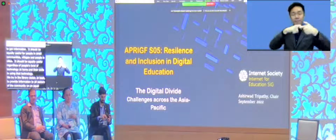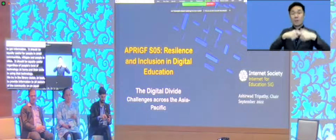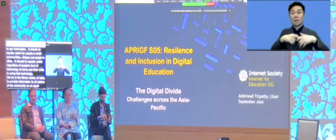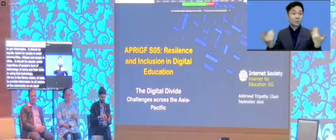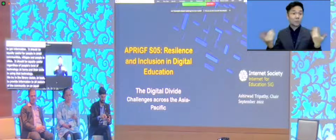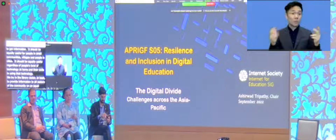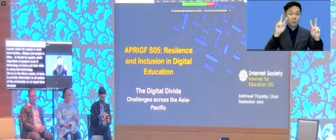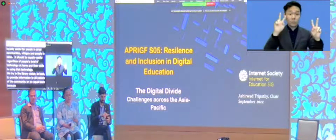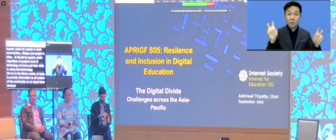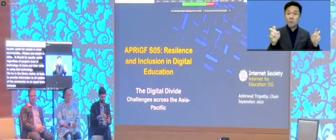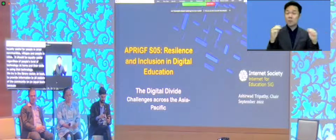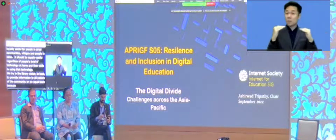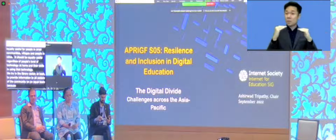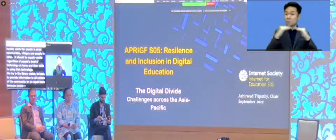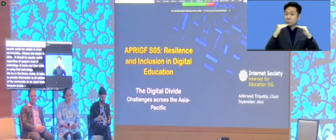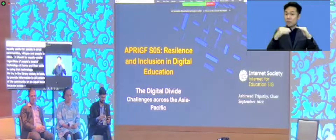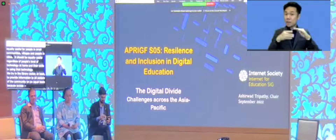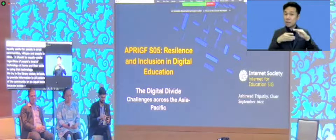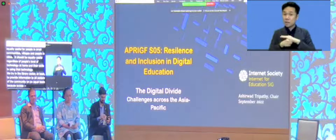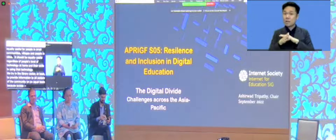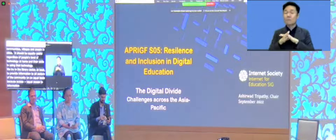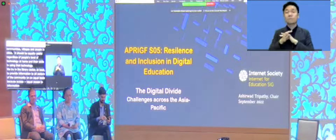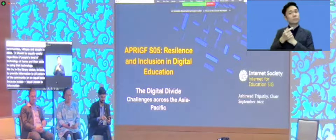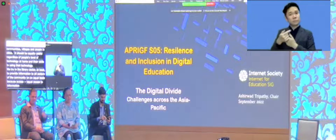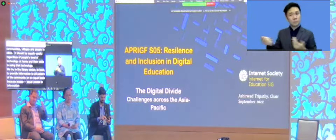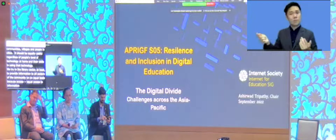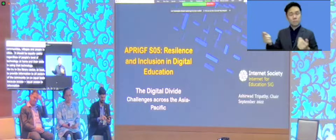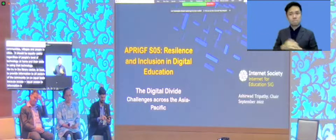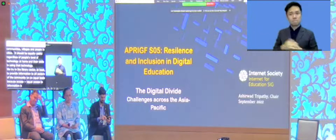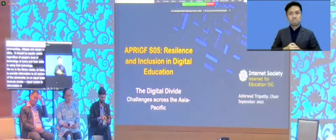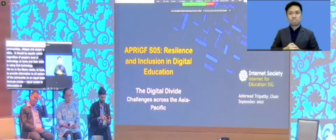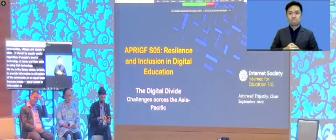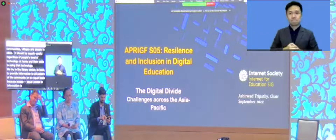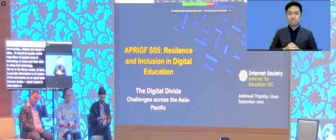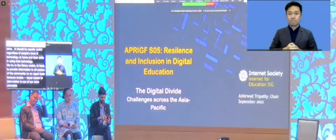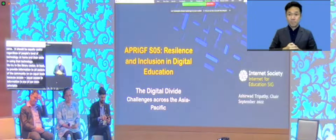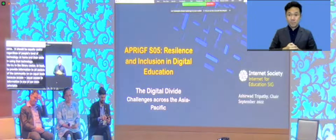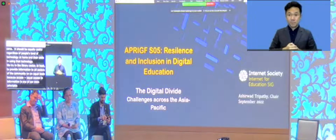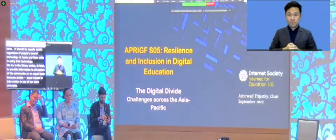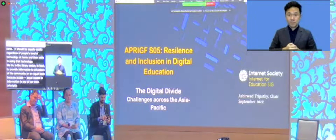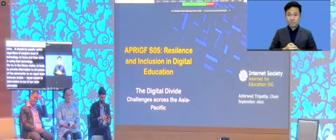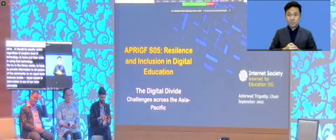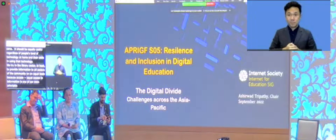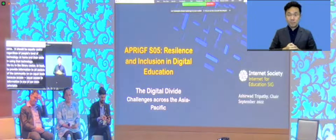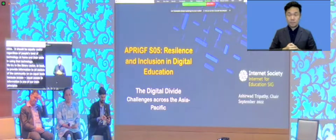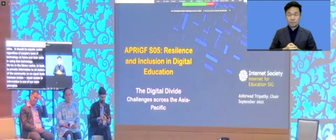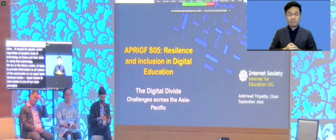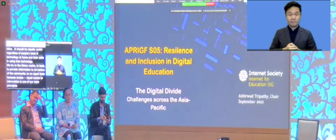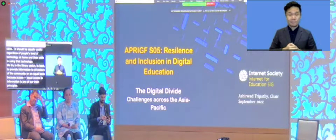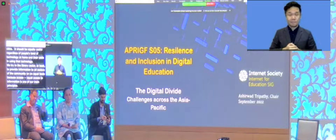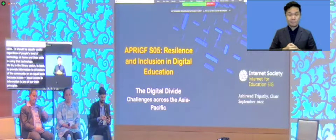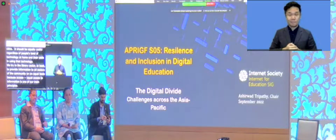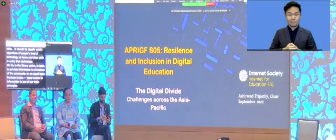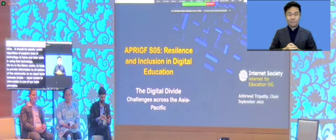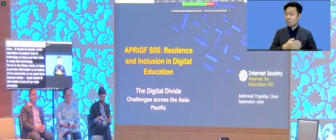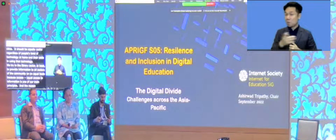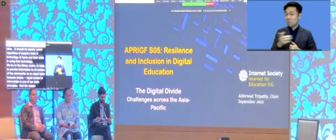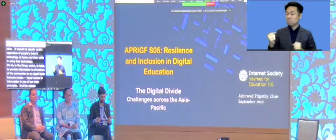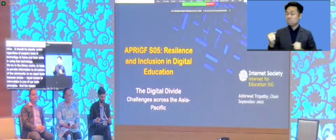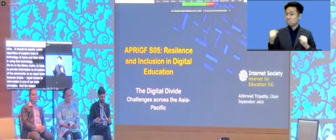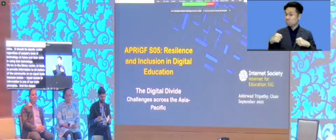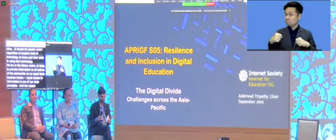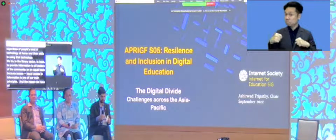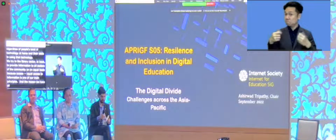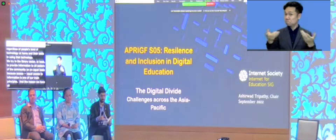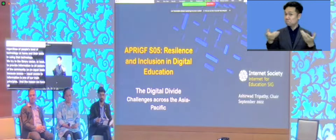to information is one of our main principles. And the reason we have all agreed with ISOC